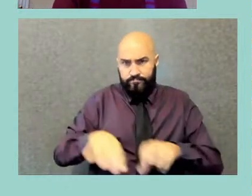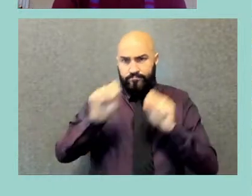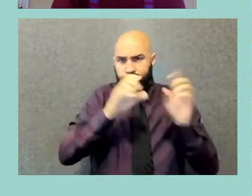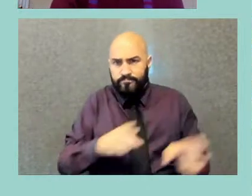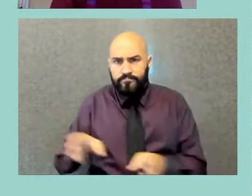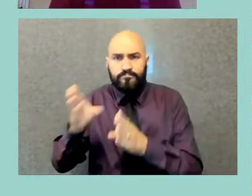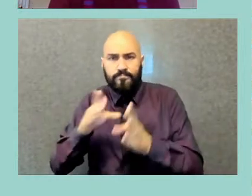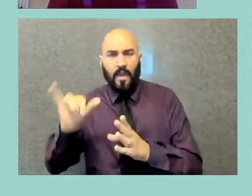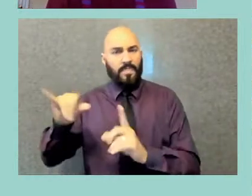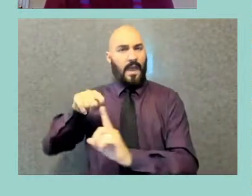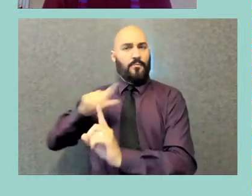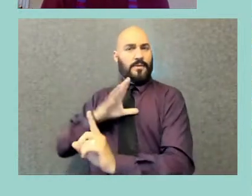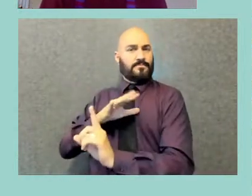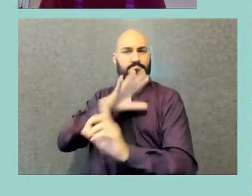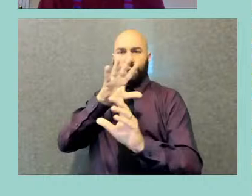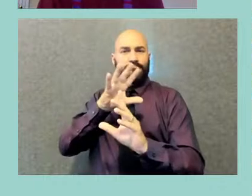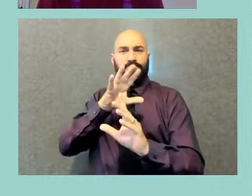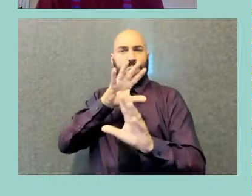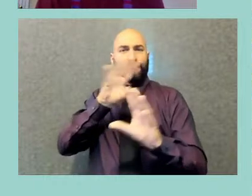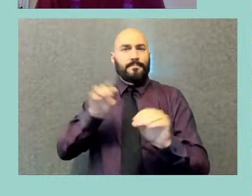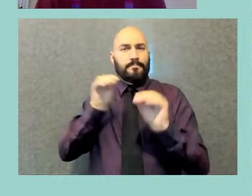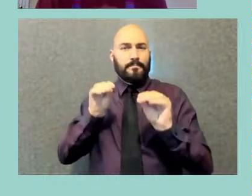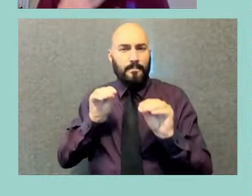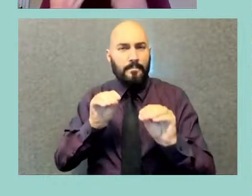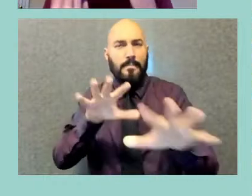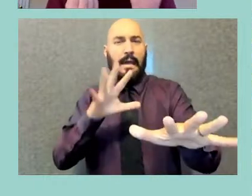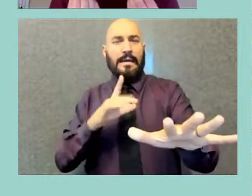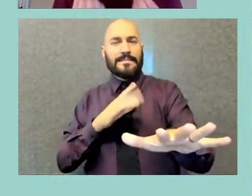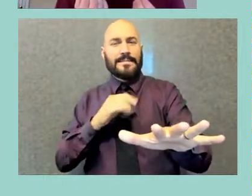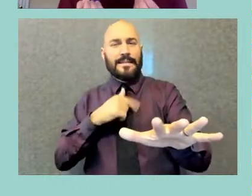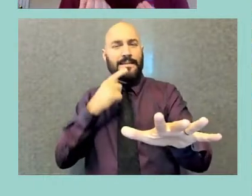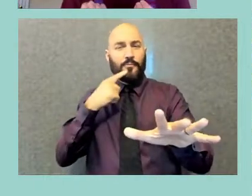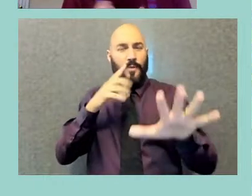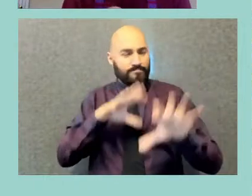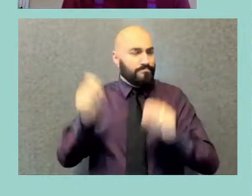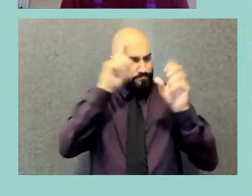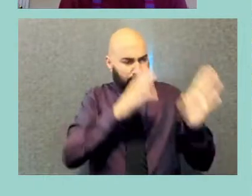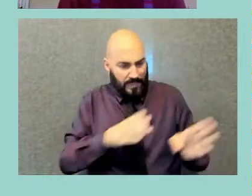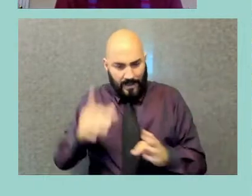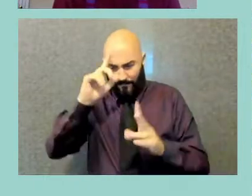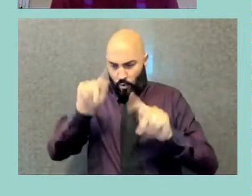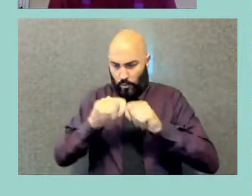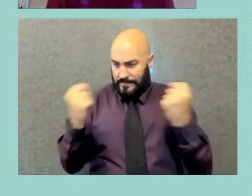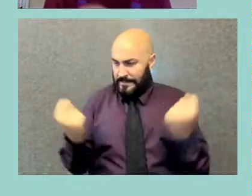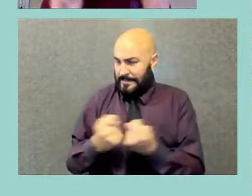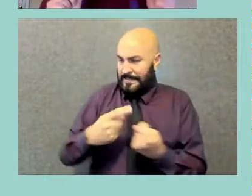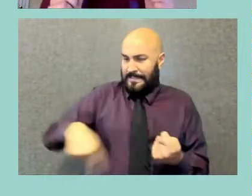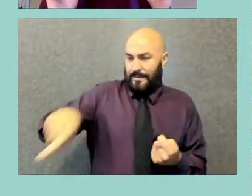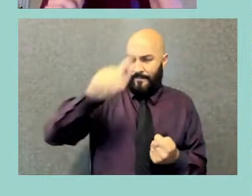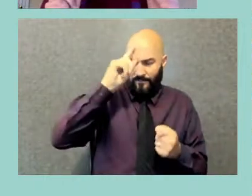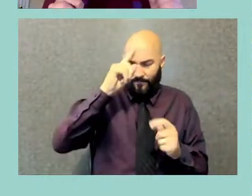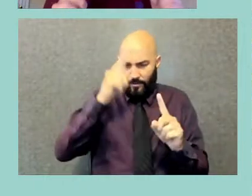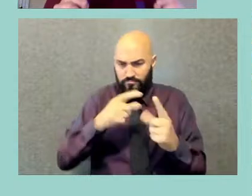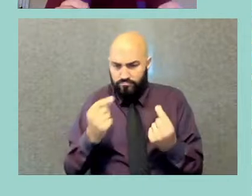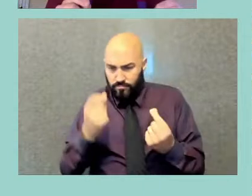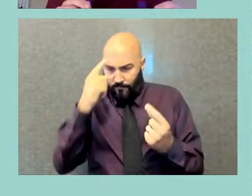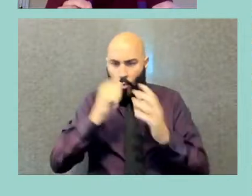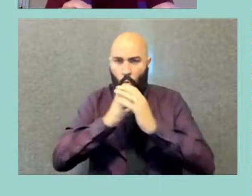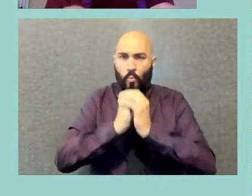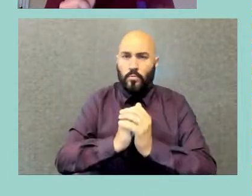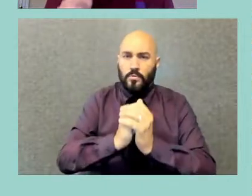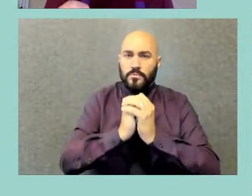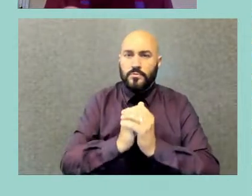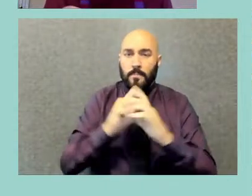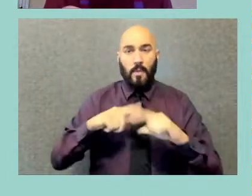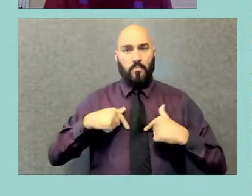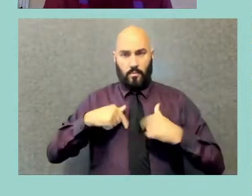planning worship in teams. We were deep in contemplation and conversation about this day, what